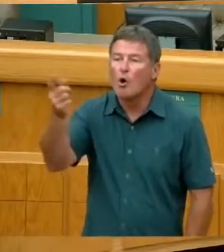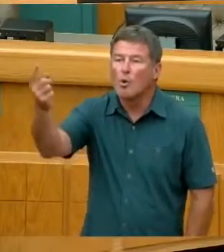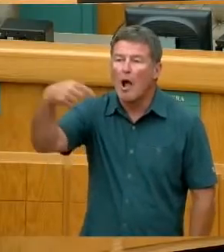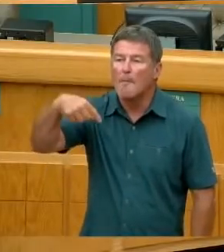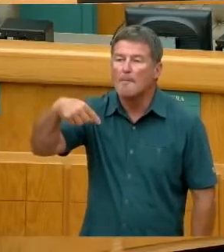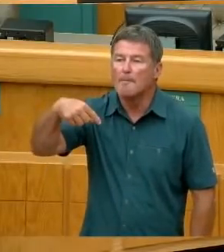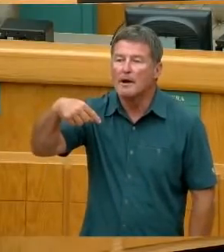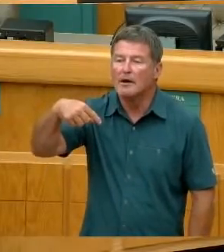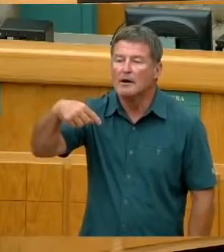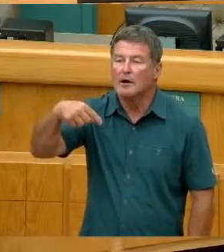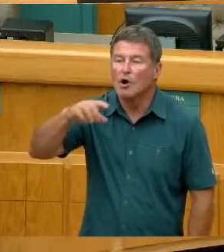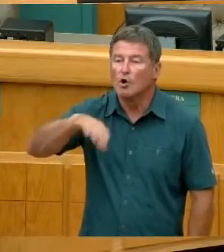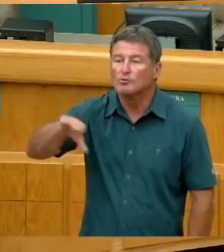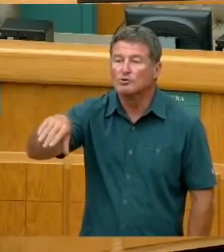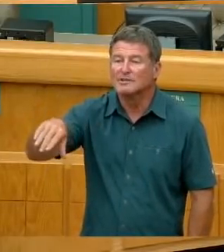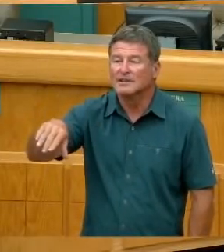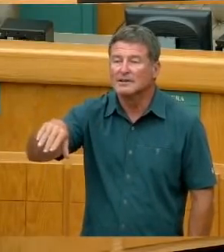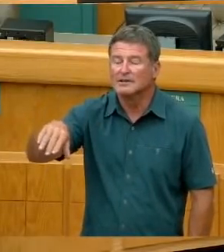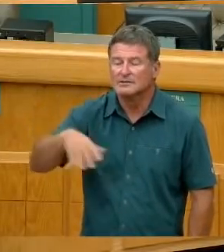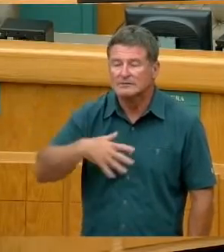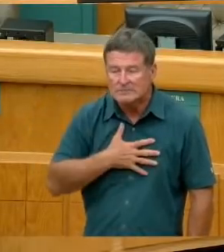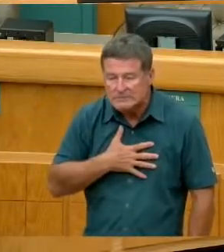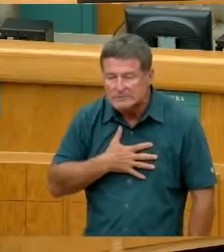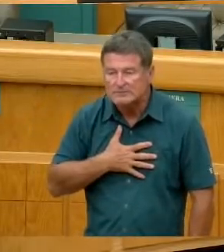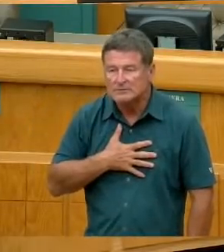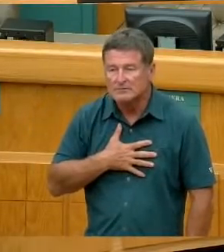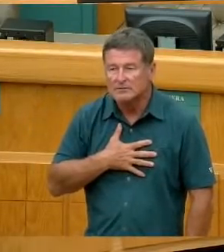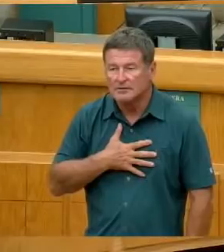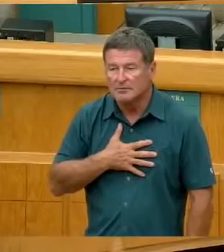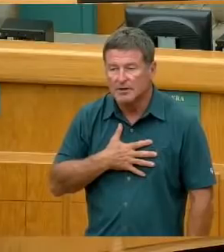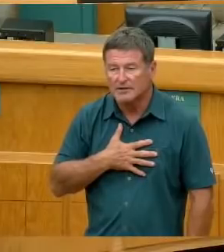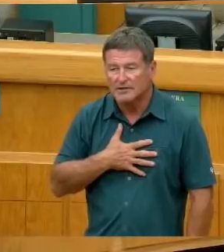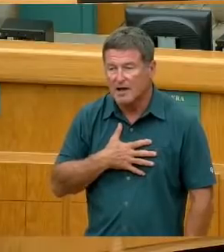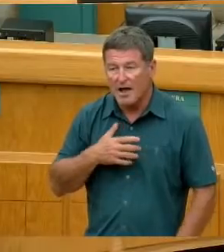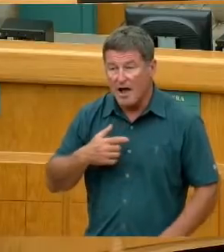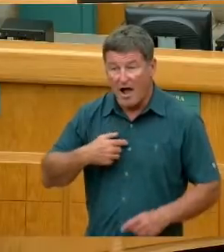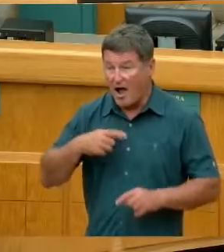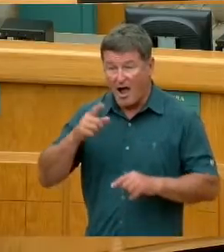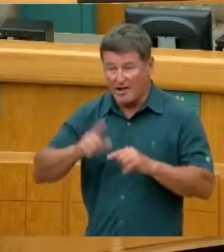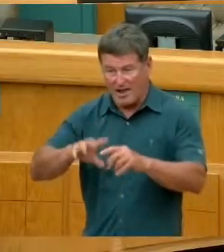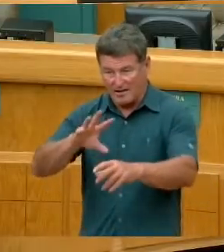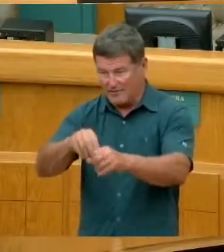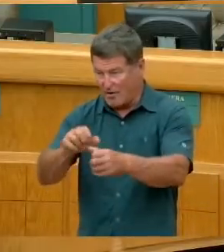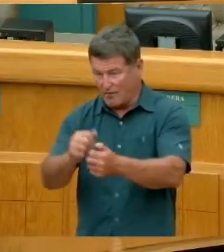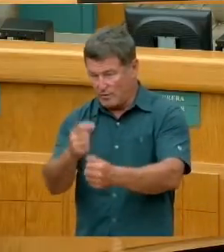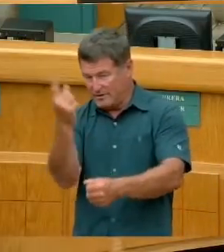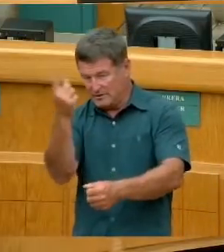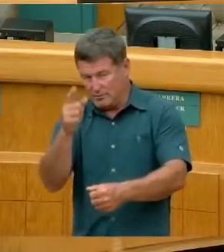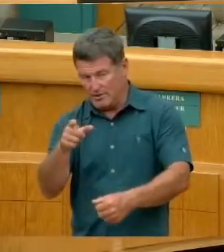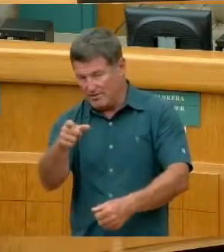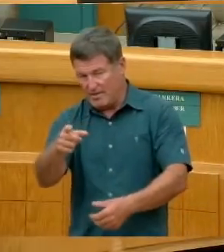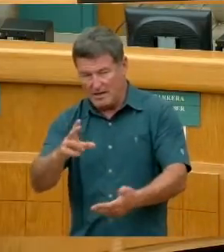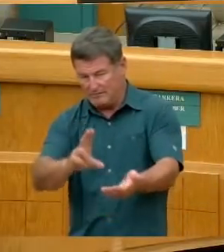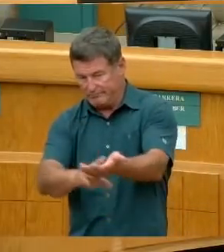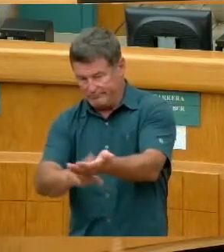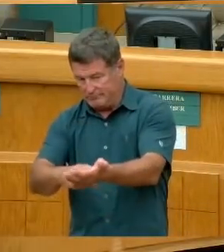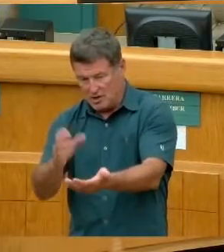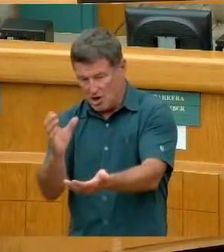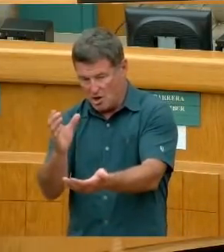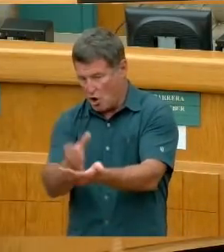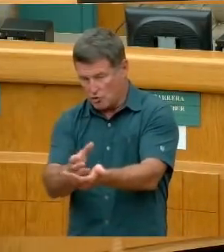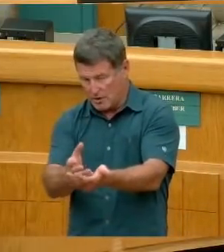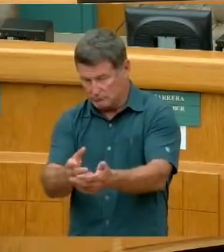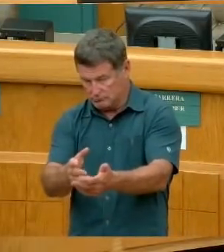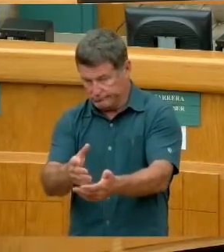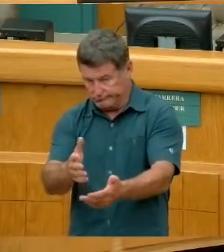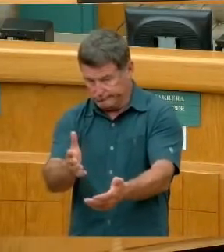people, don't come. And of course, I can't interfere with contract, so that's an